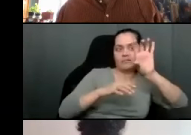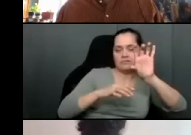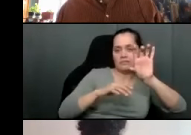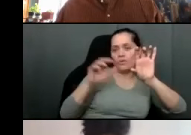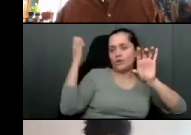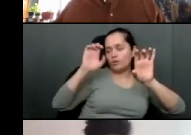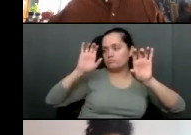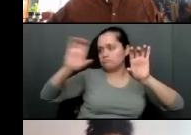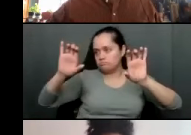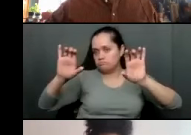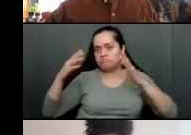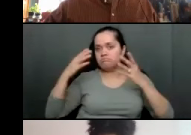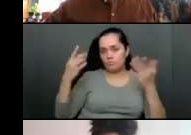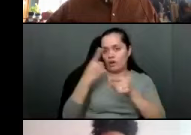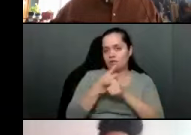top.